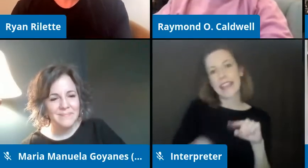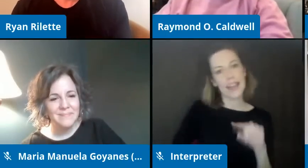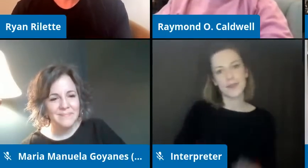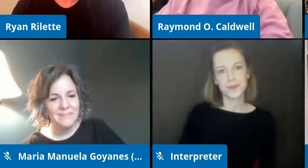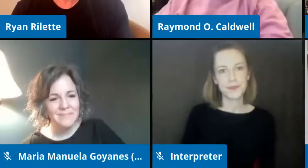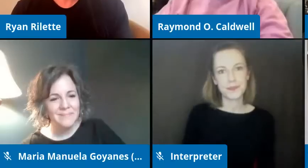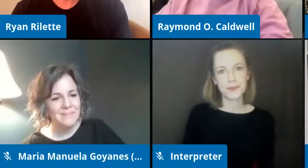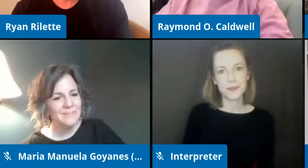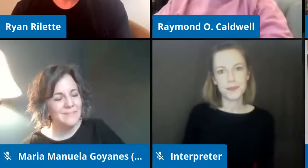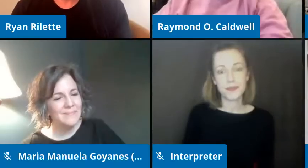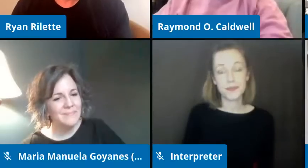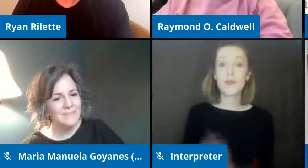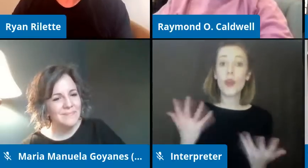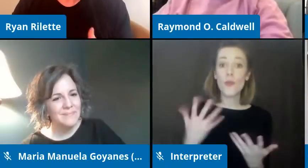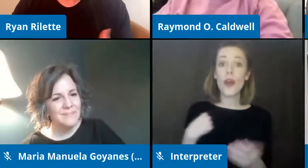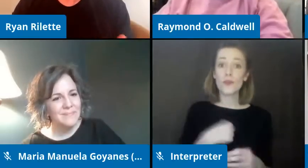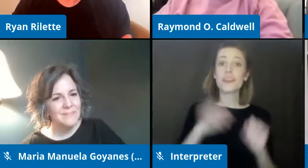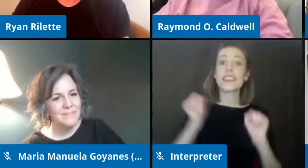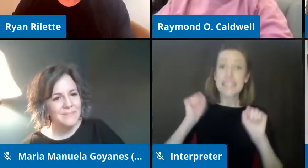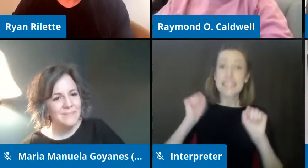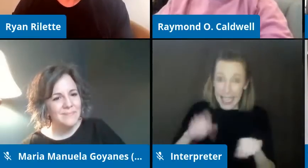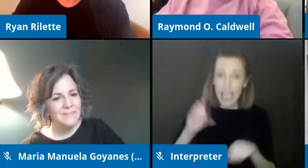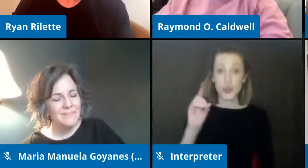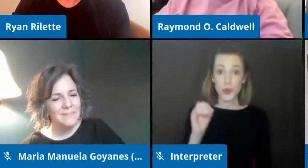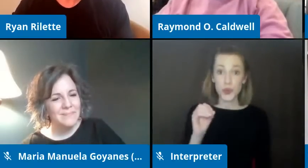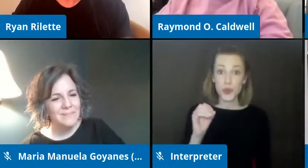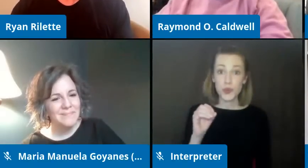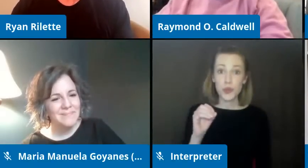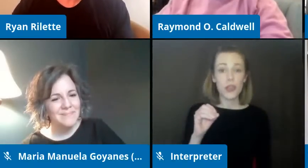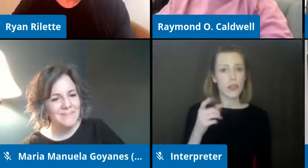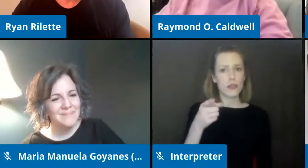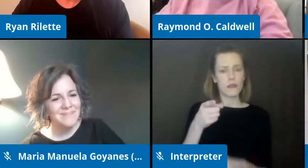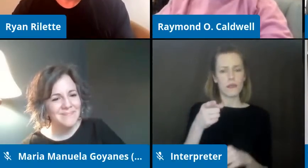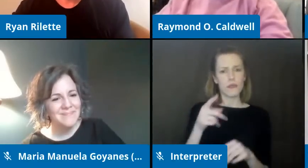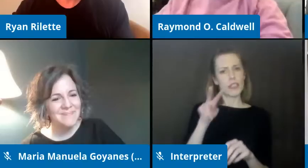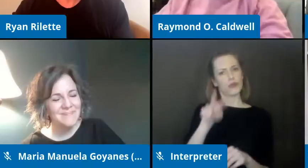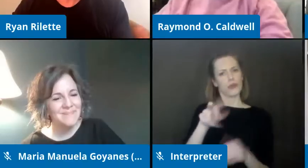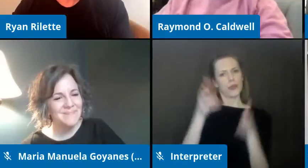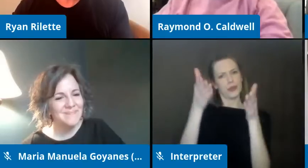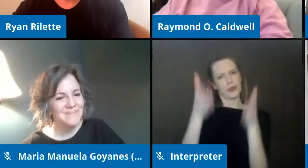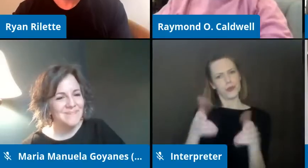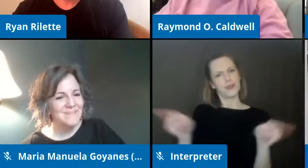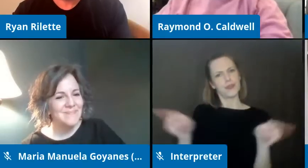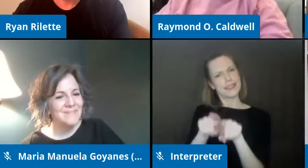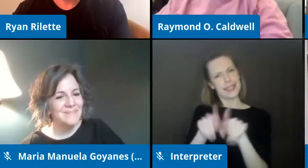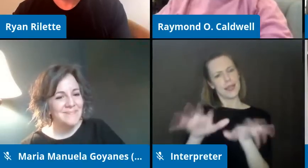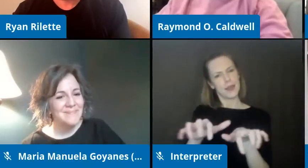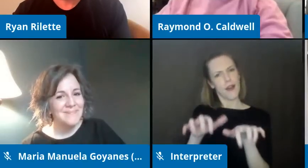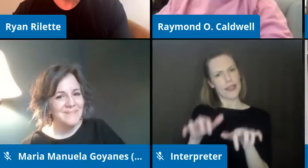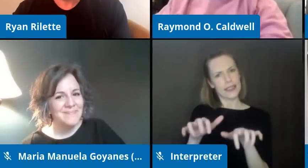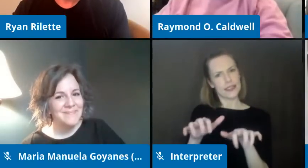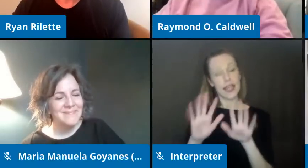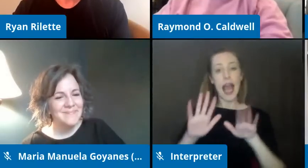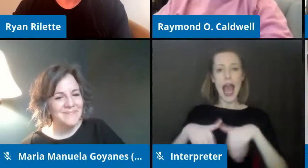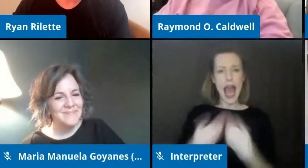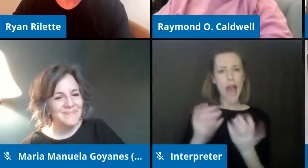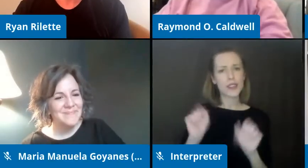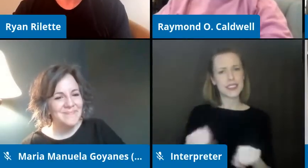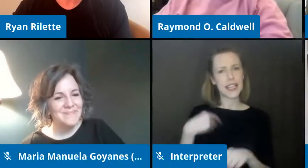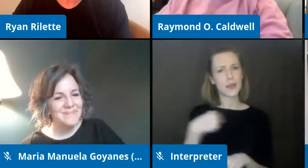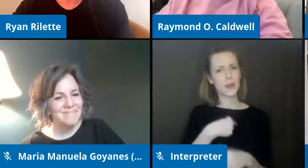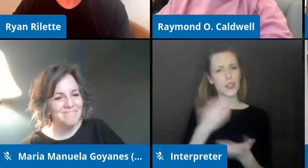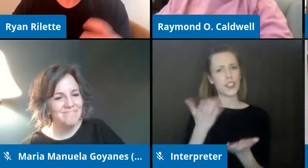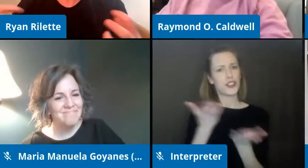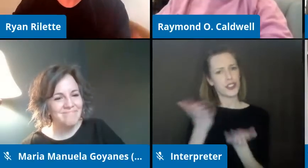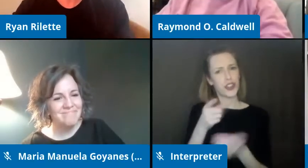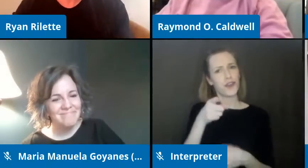you as the same kind of patron and ask ourselves, how do we serve you while we're in this situation together? And how do we